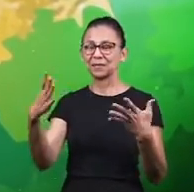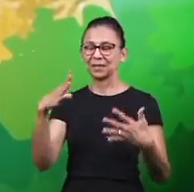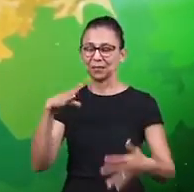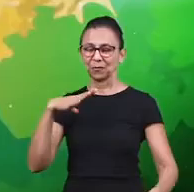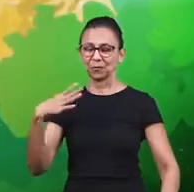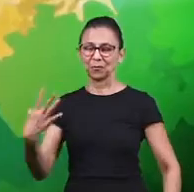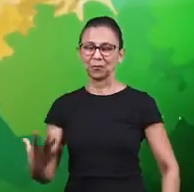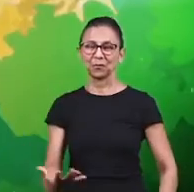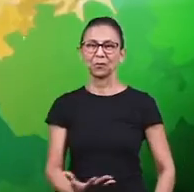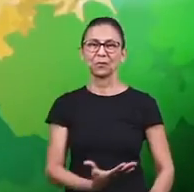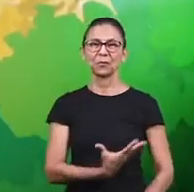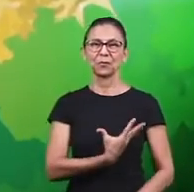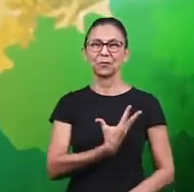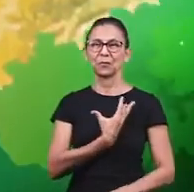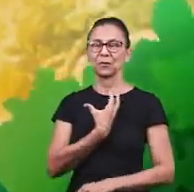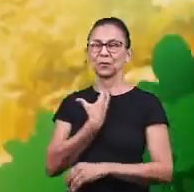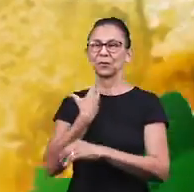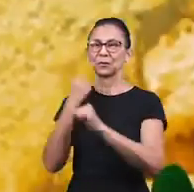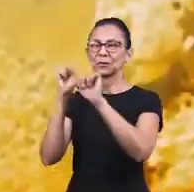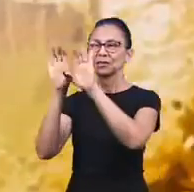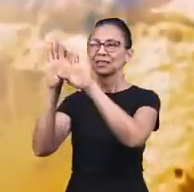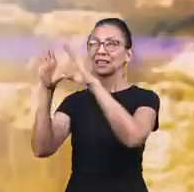to give me heaven of love.